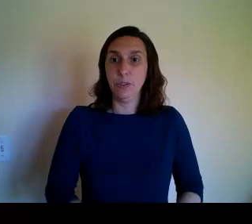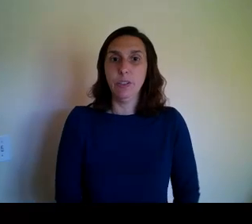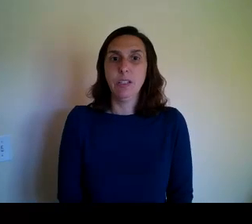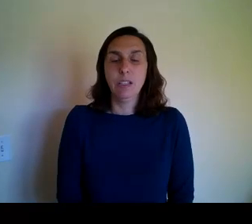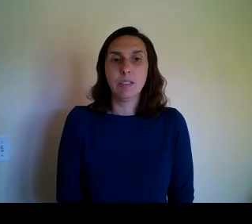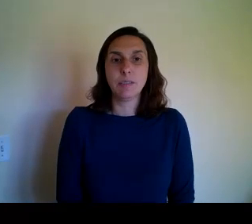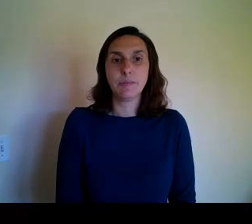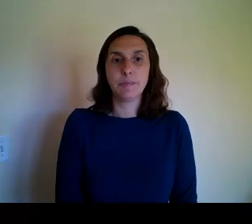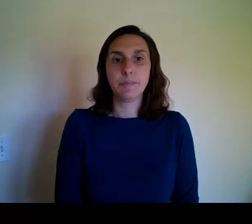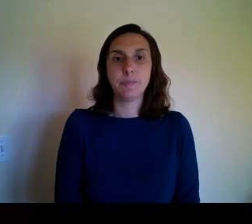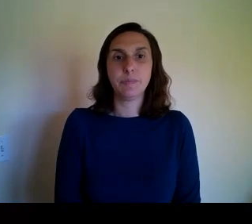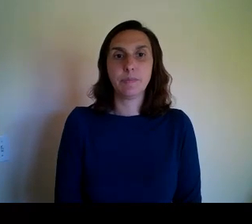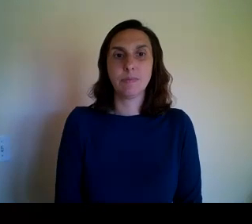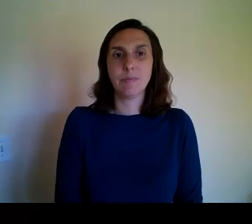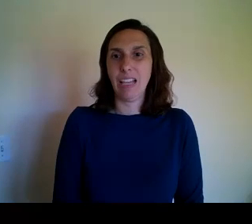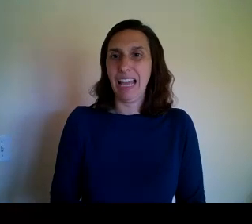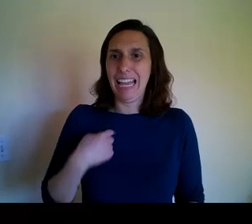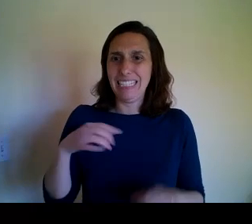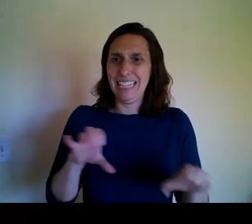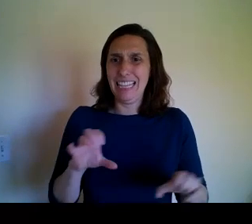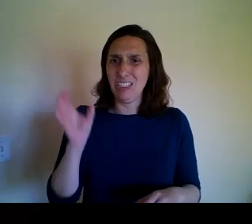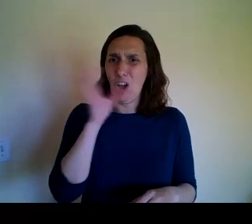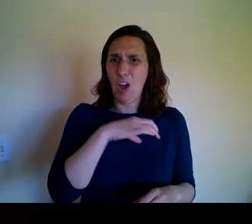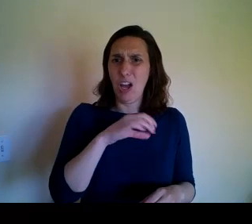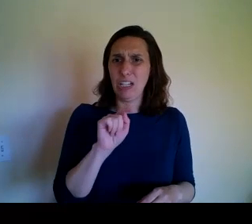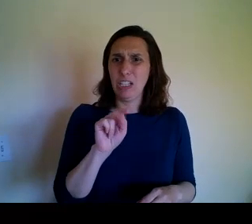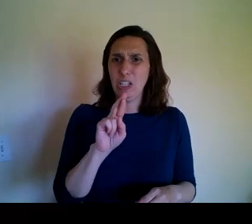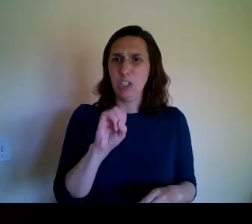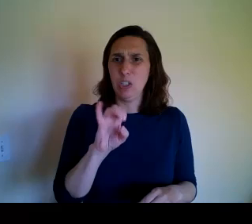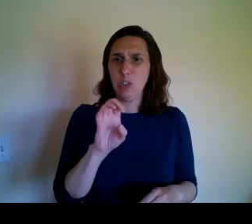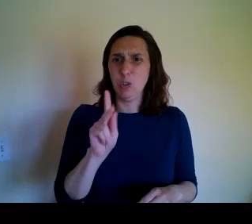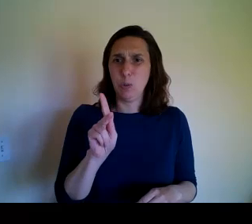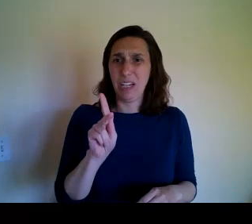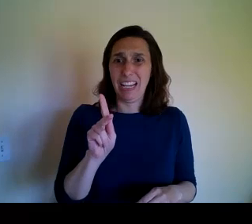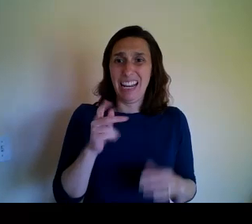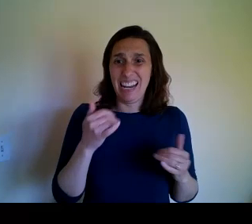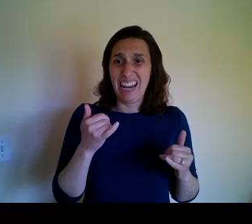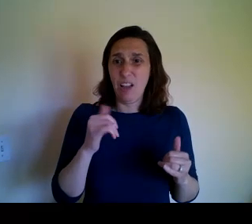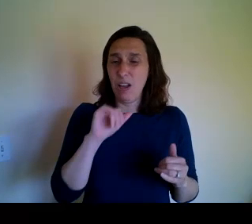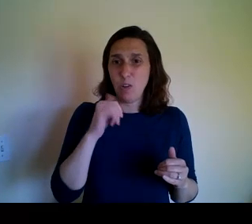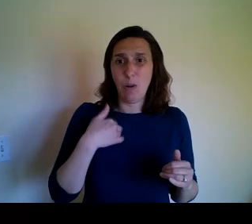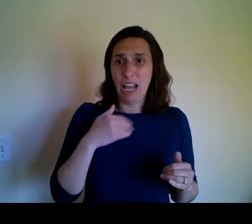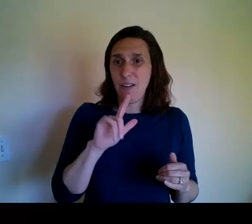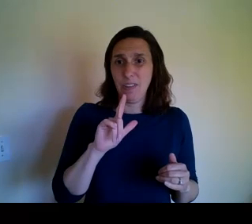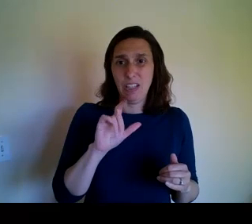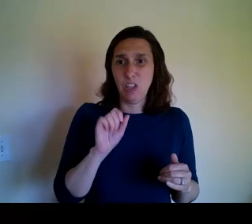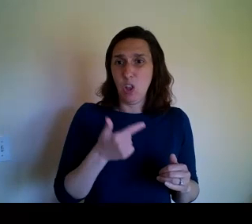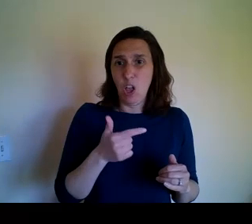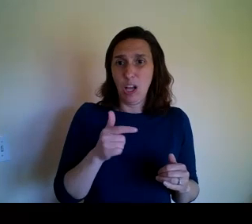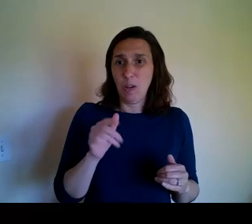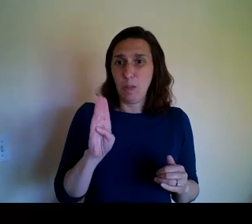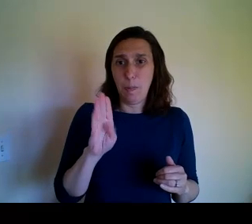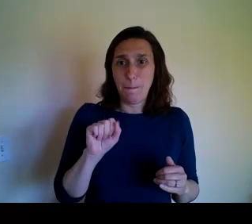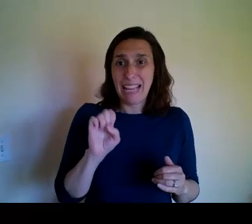I've done this odd trickery where I no longer have the log of the base that my calculator doesn't have a key